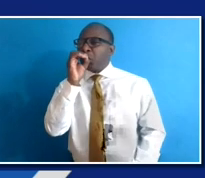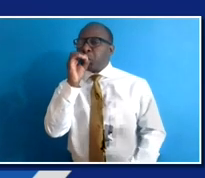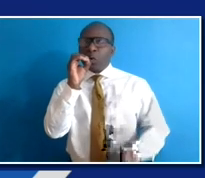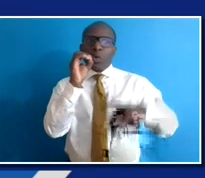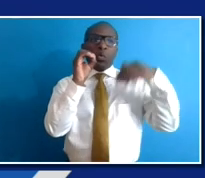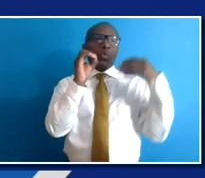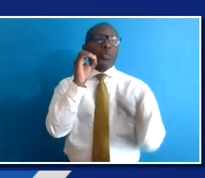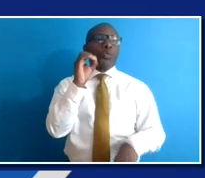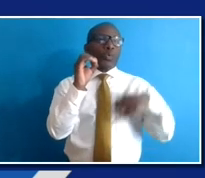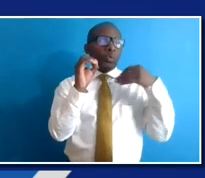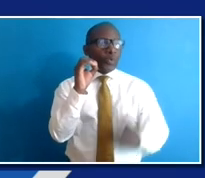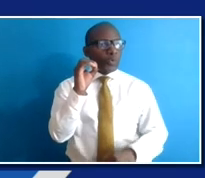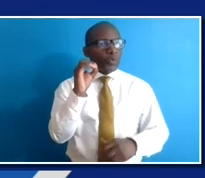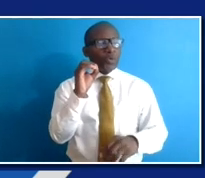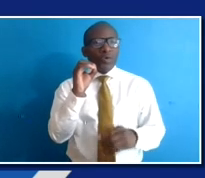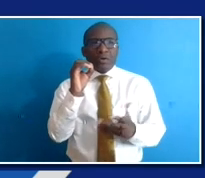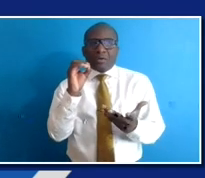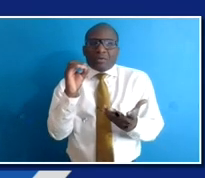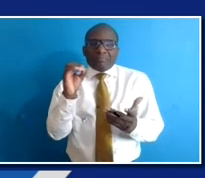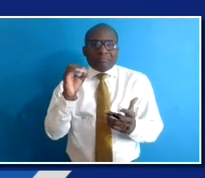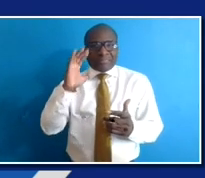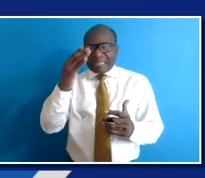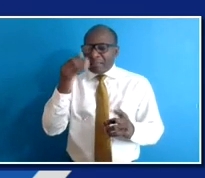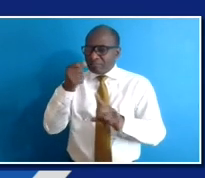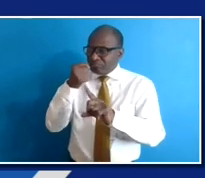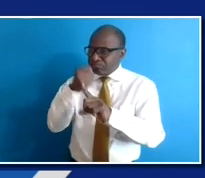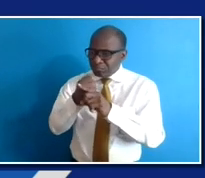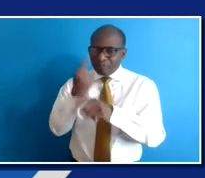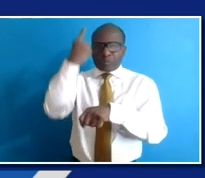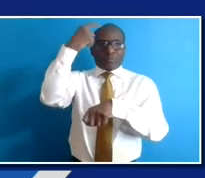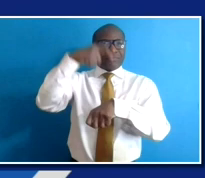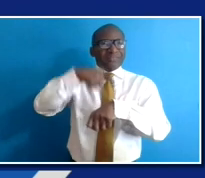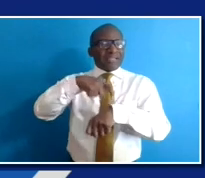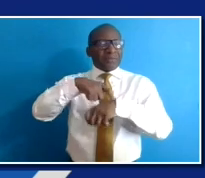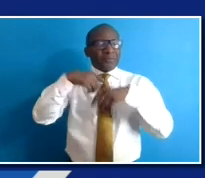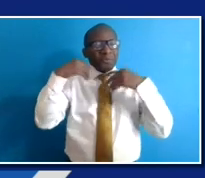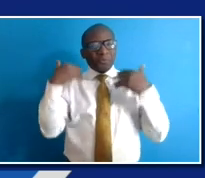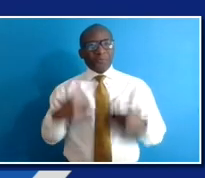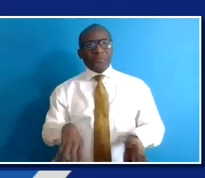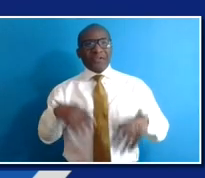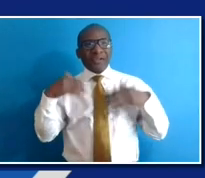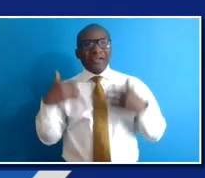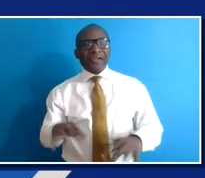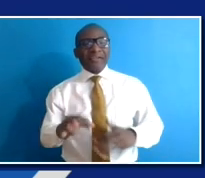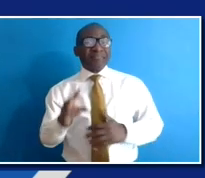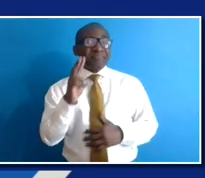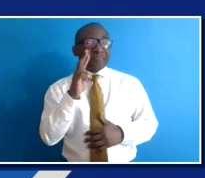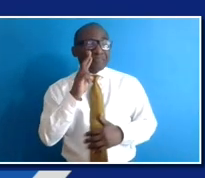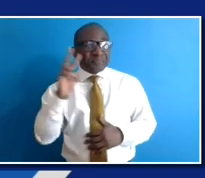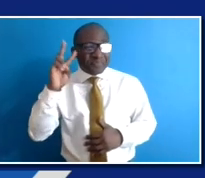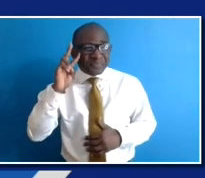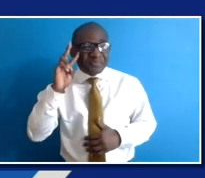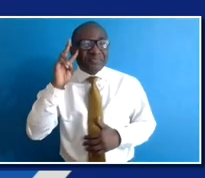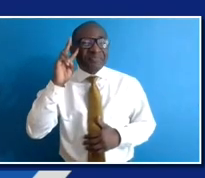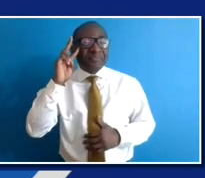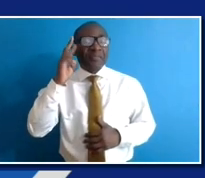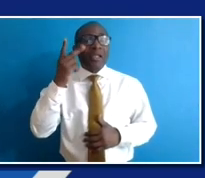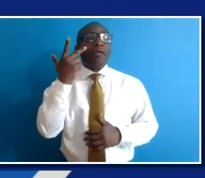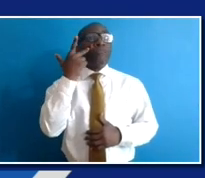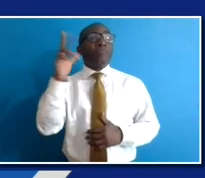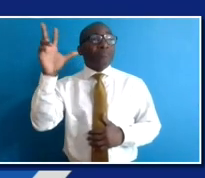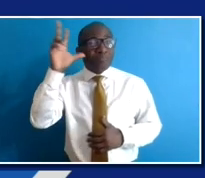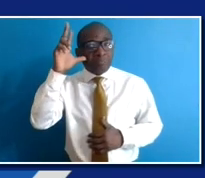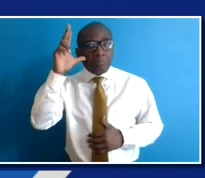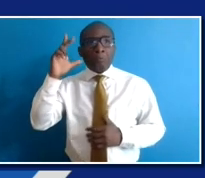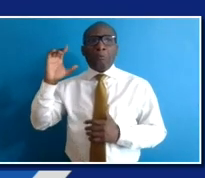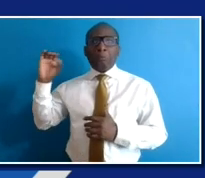0 fatalities. We lost 1 person the night before last, 0 the night before that. And that is very good news. That is the only thing to